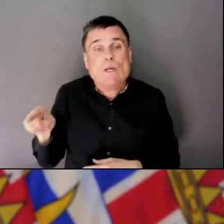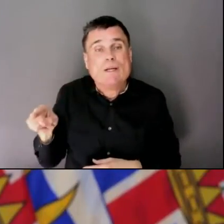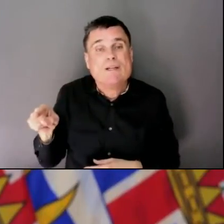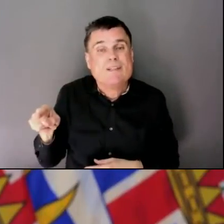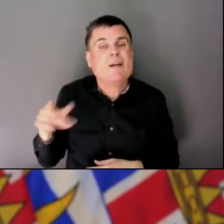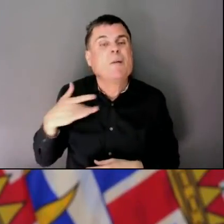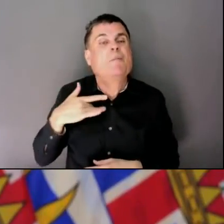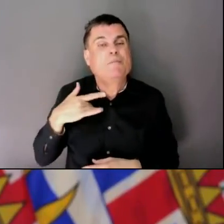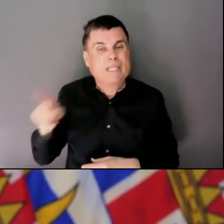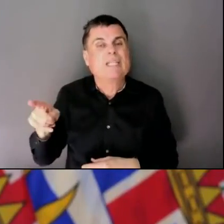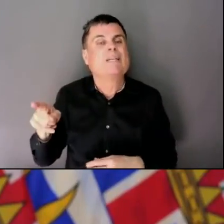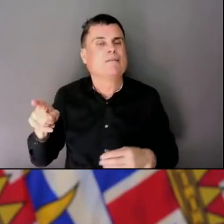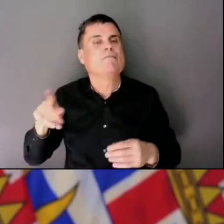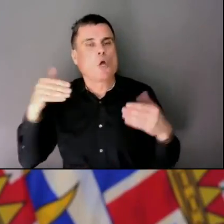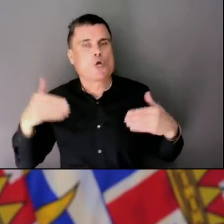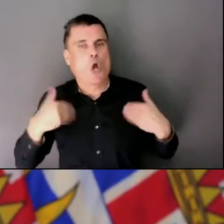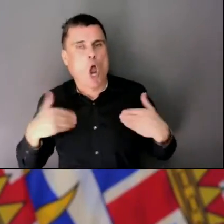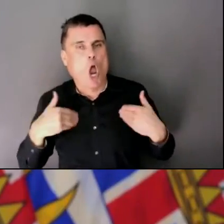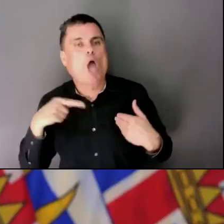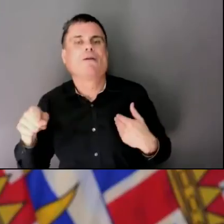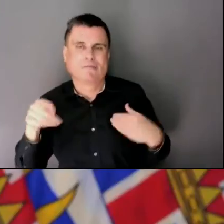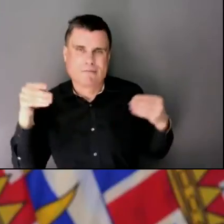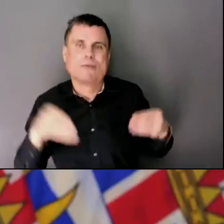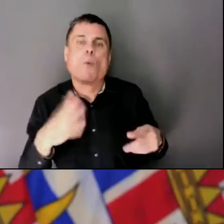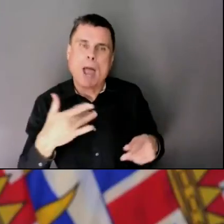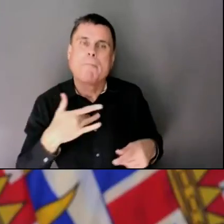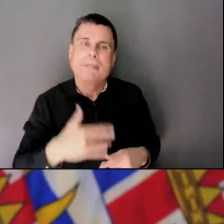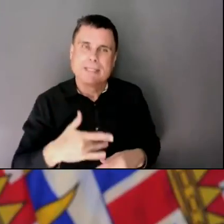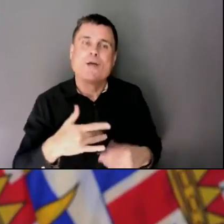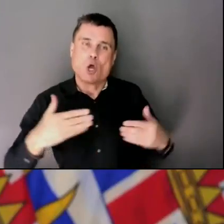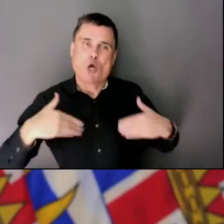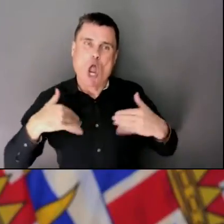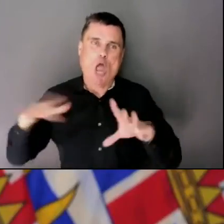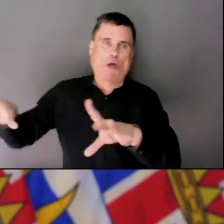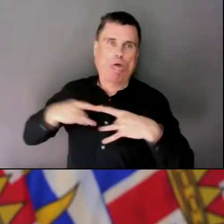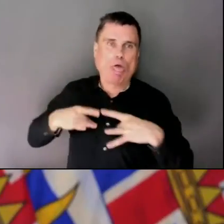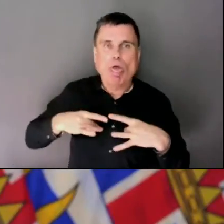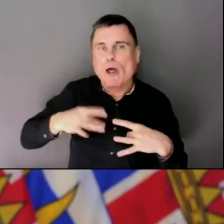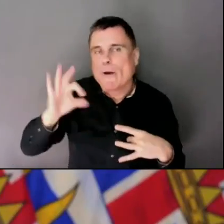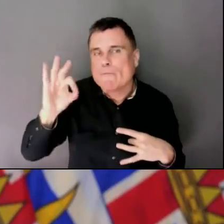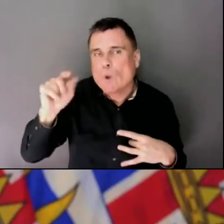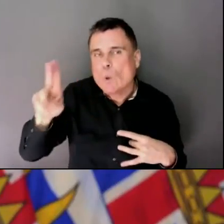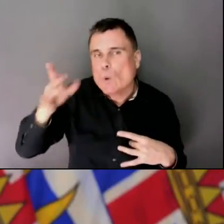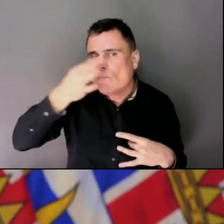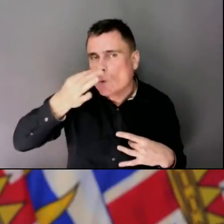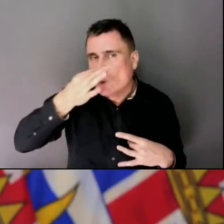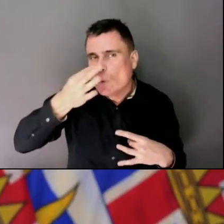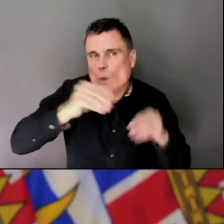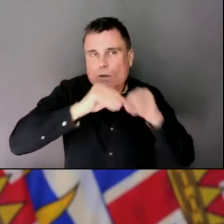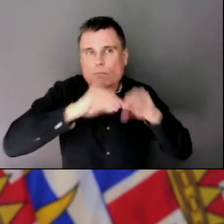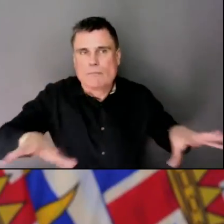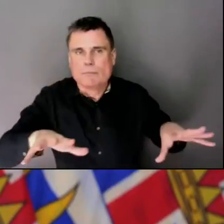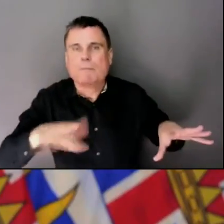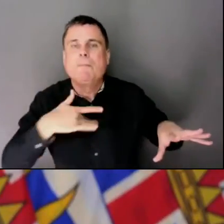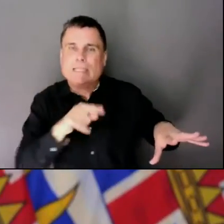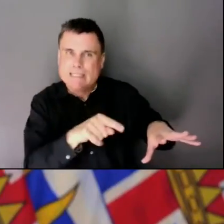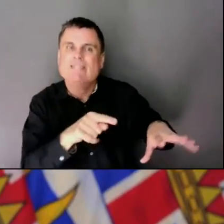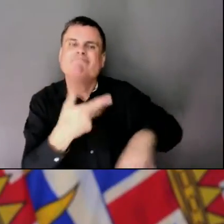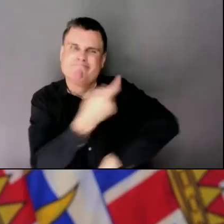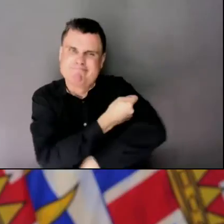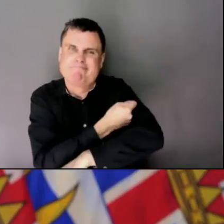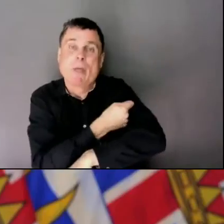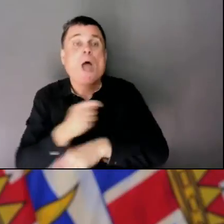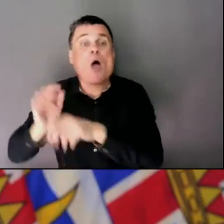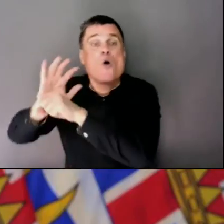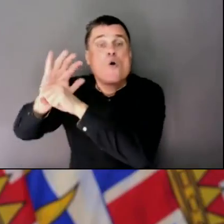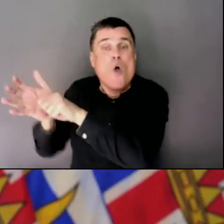they spread it a lot more. This vaccine, the fact that it works as well as it does in older people is really a